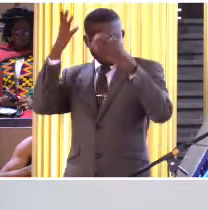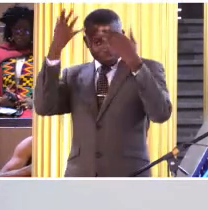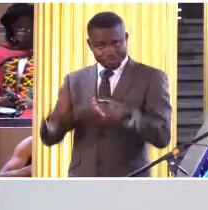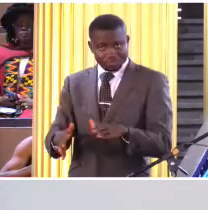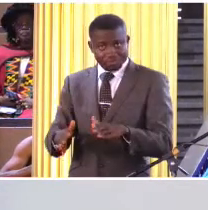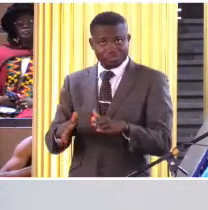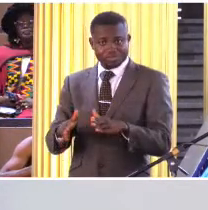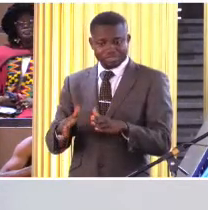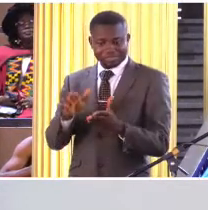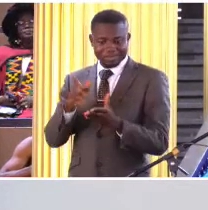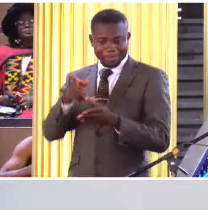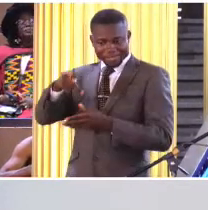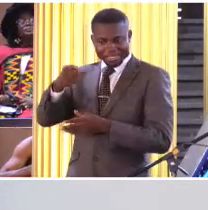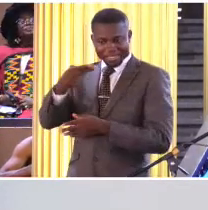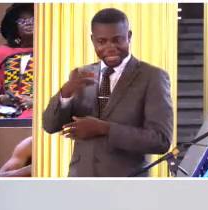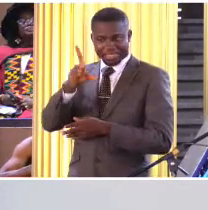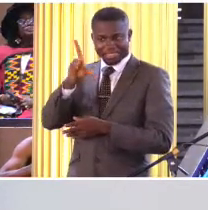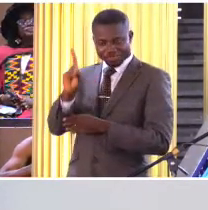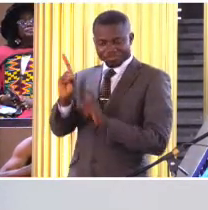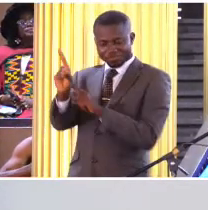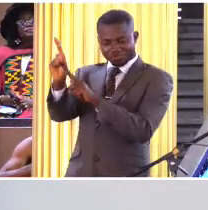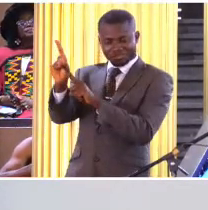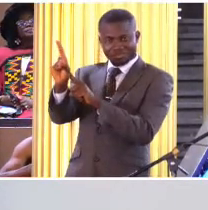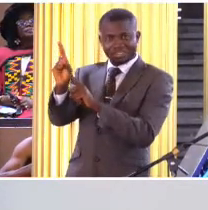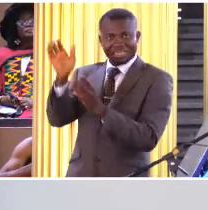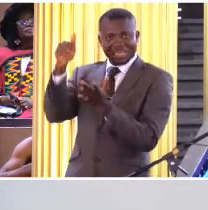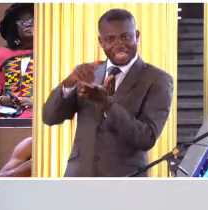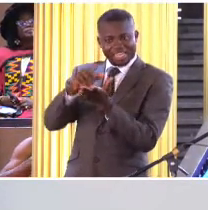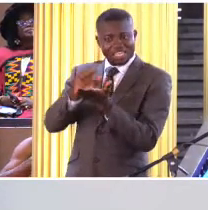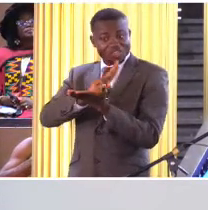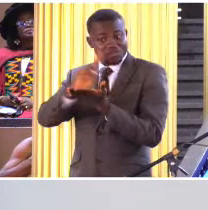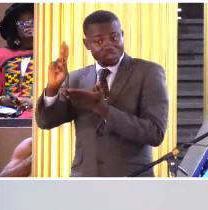with a PhD proceed grade. The University of